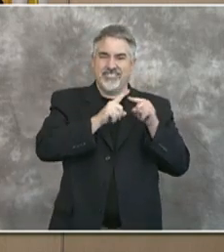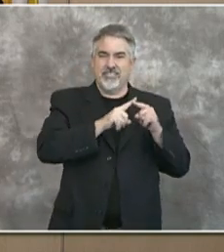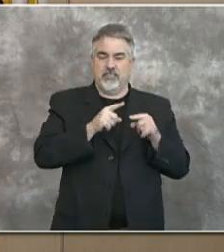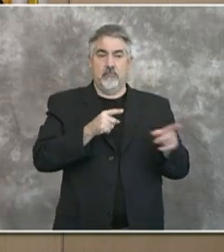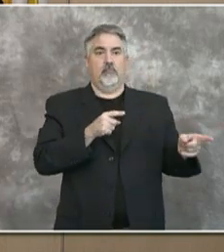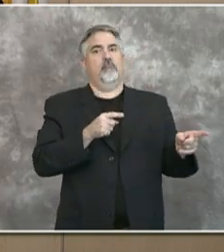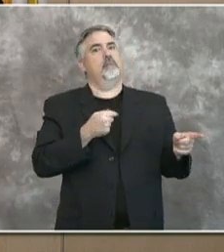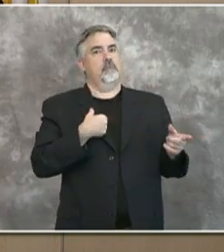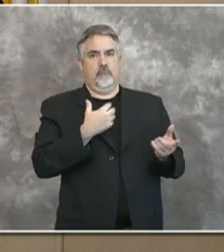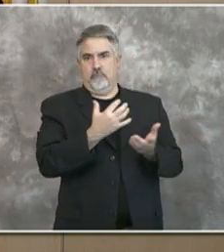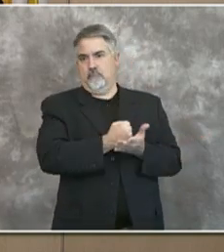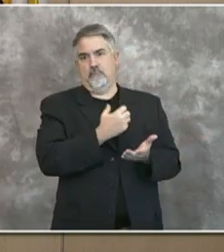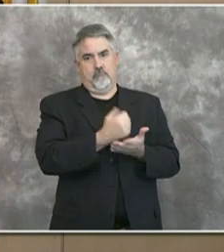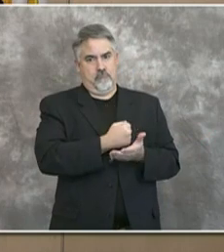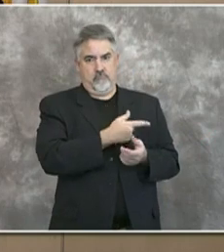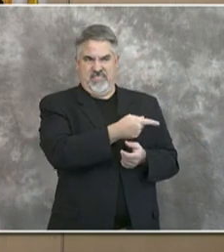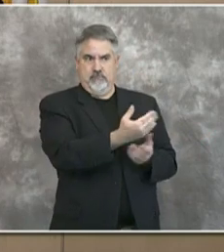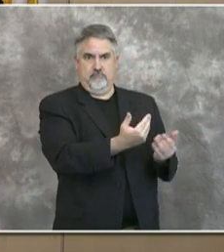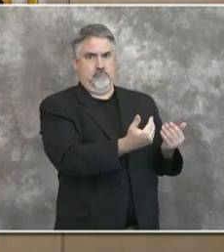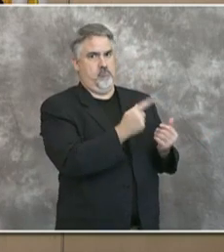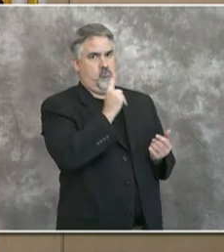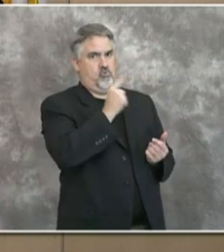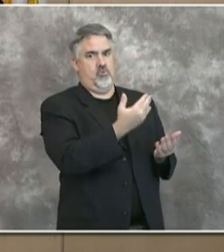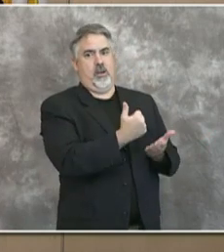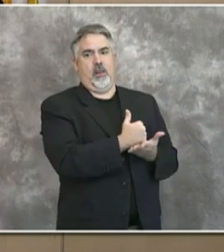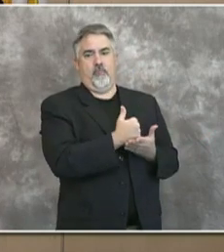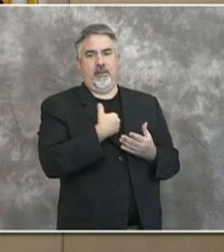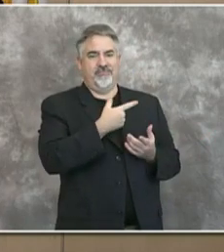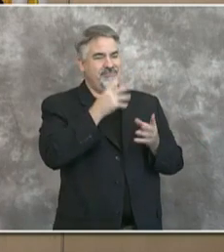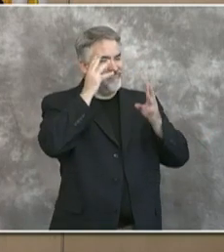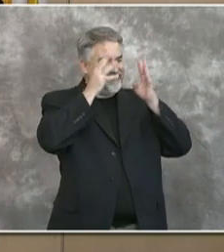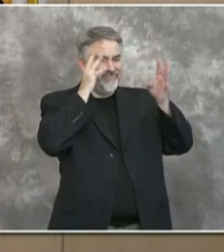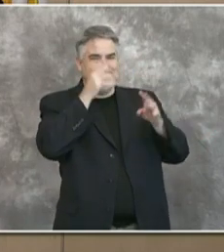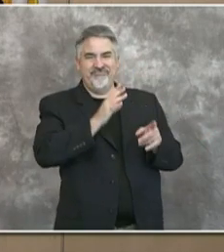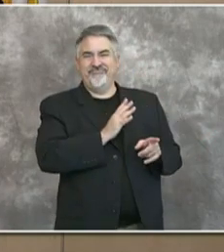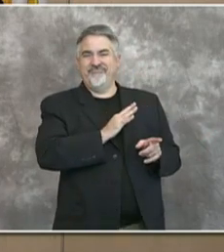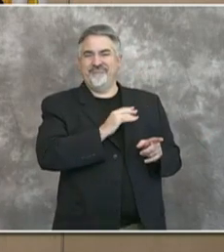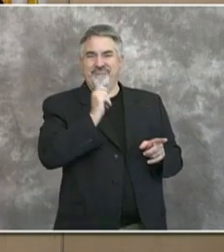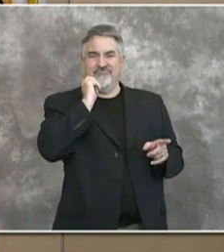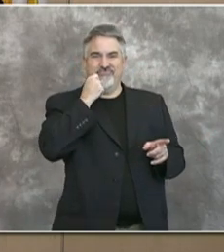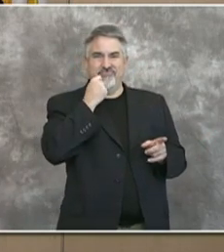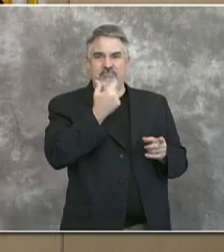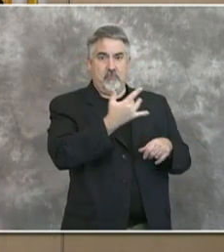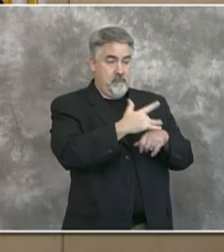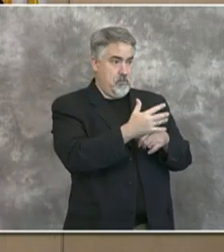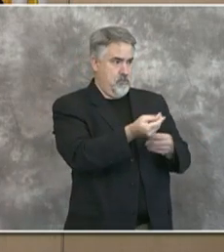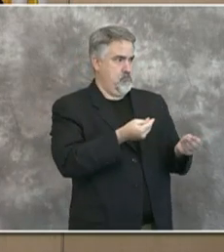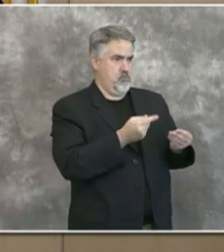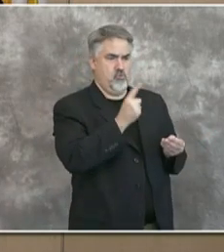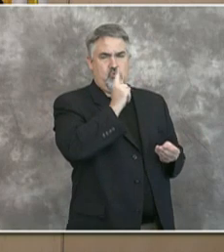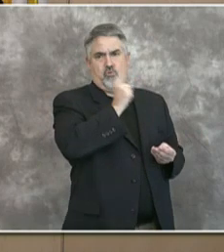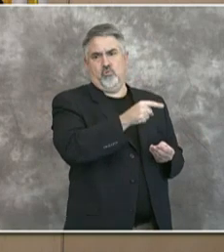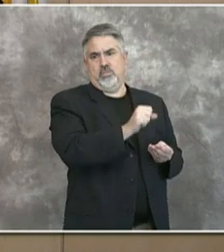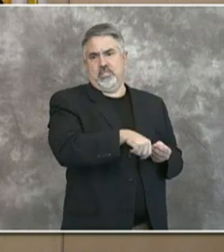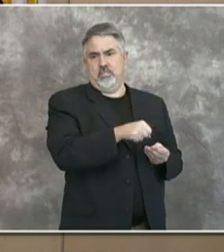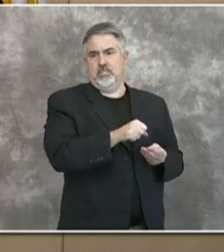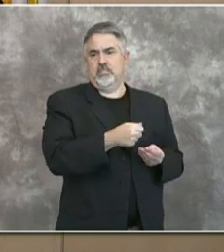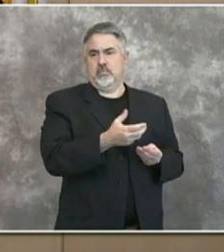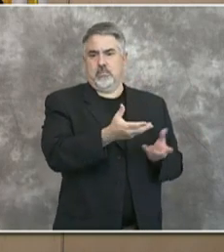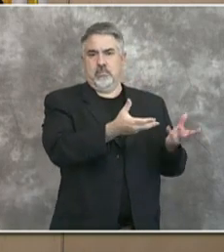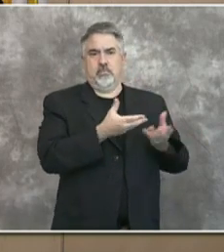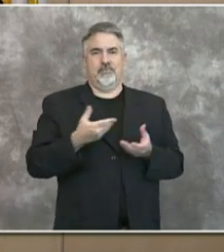the resources and the innovative strategies that are available to us to increase our personal protective